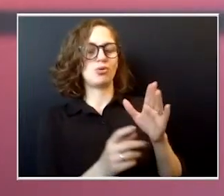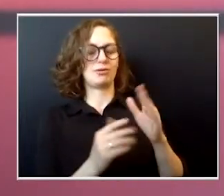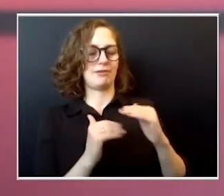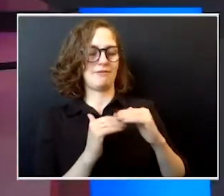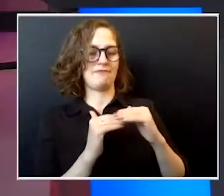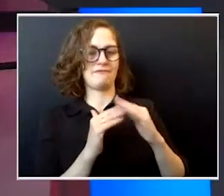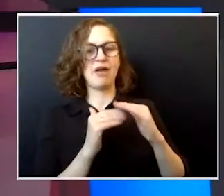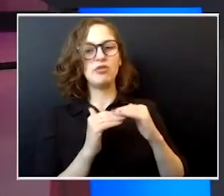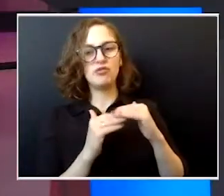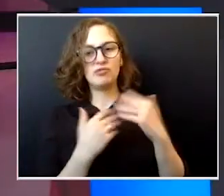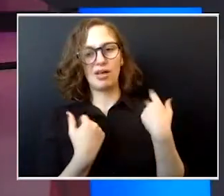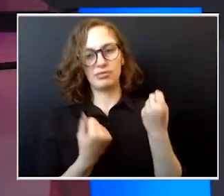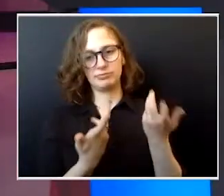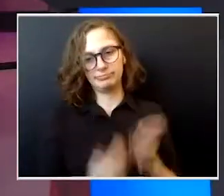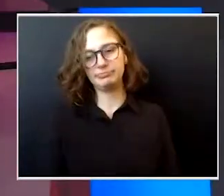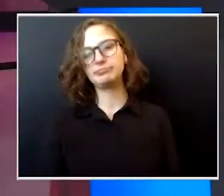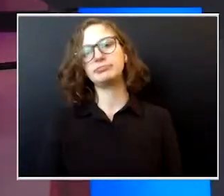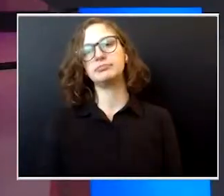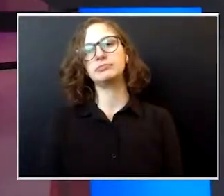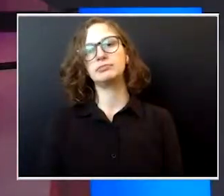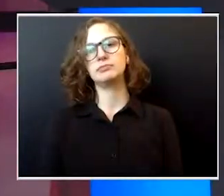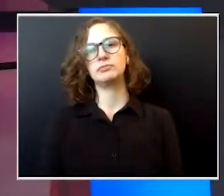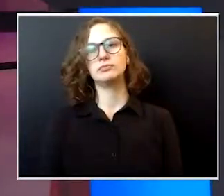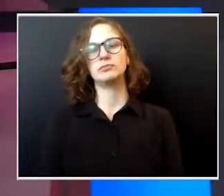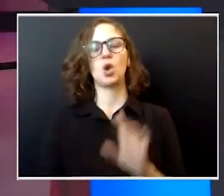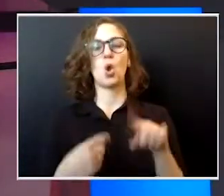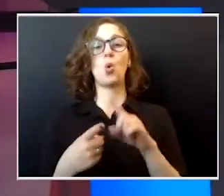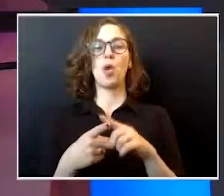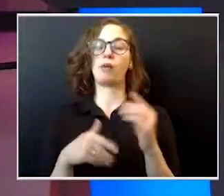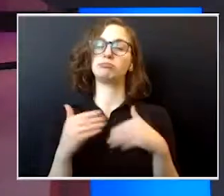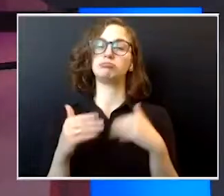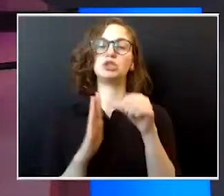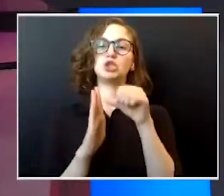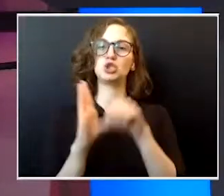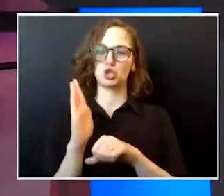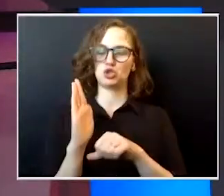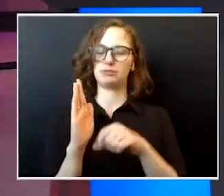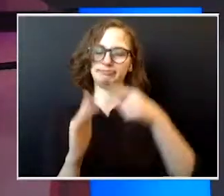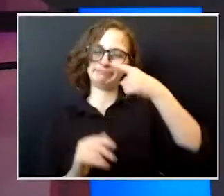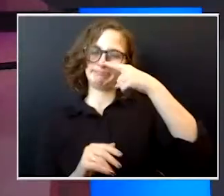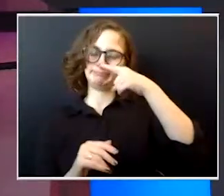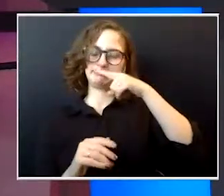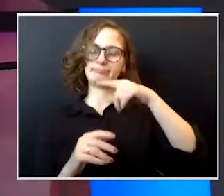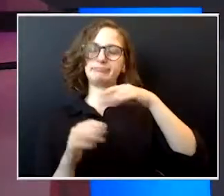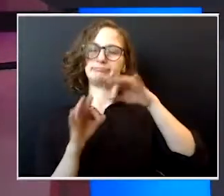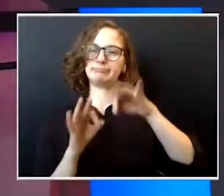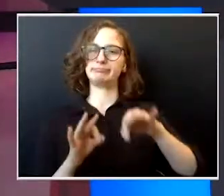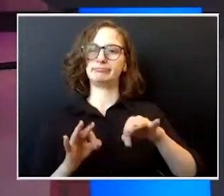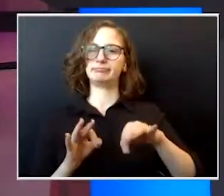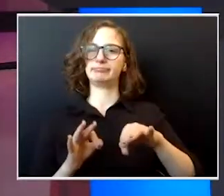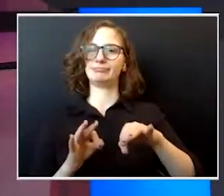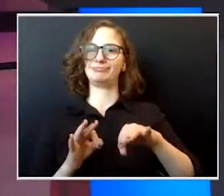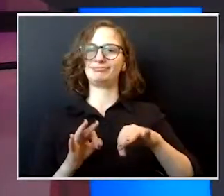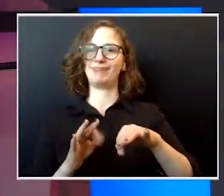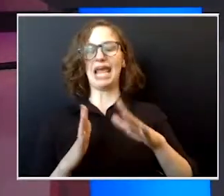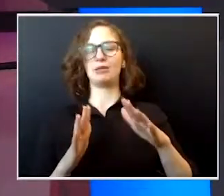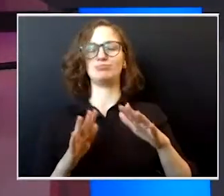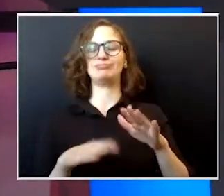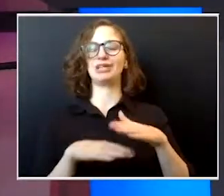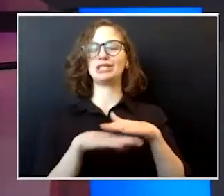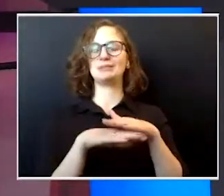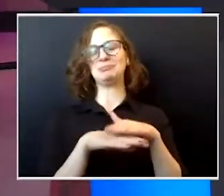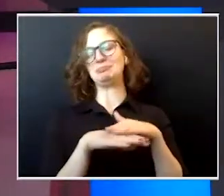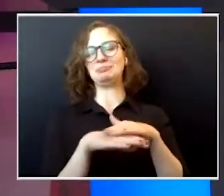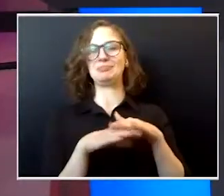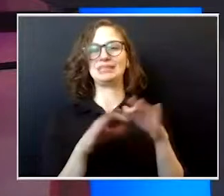of. When you're doing the surgery, can you explain in lay terms, why do you have to stop blood flow